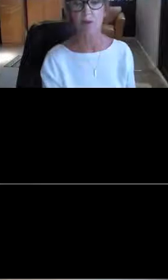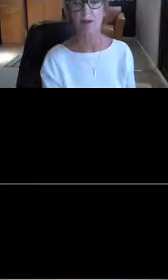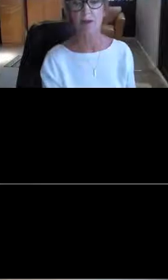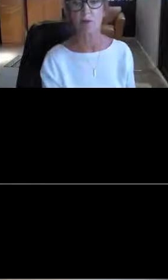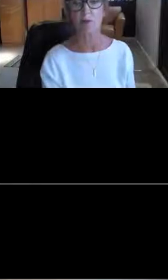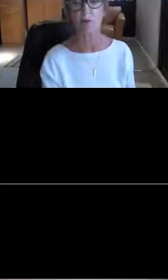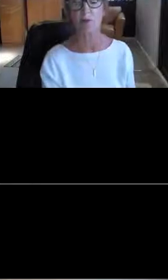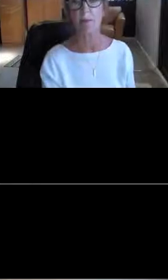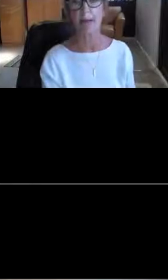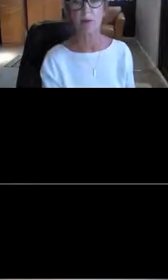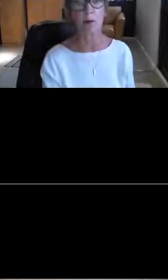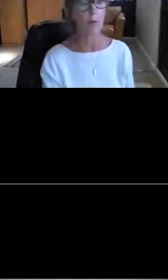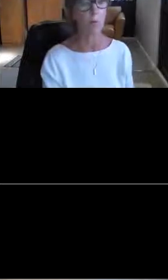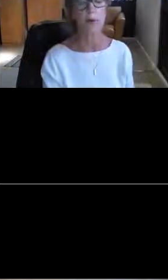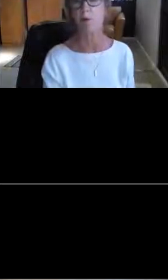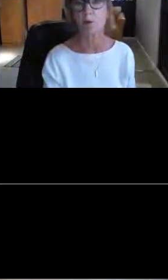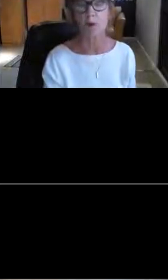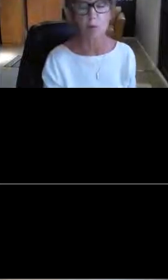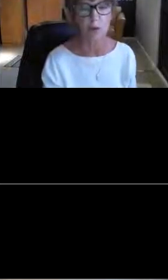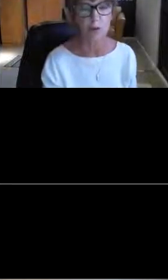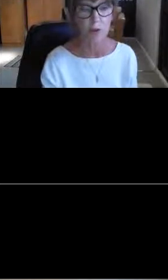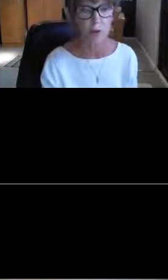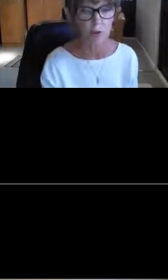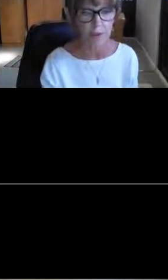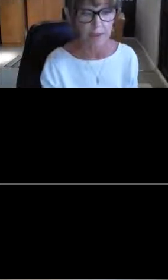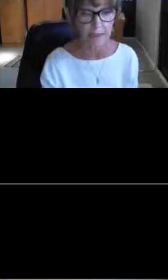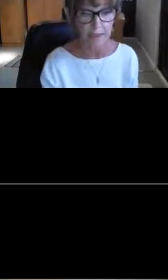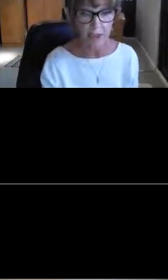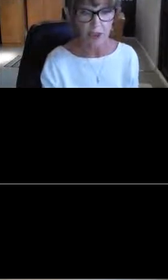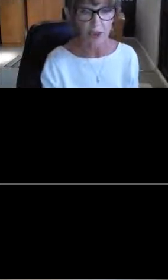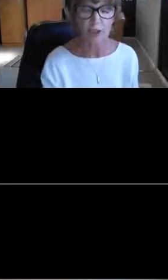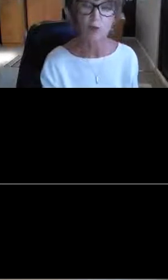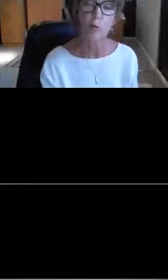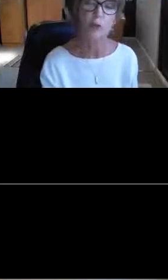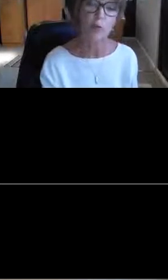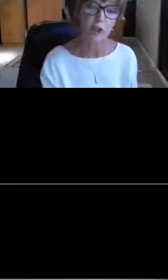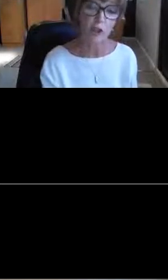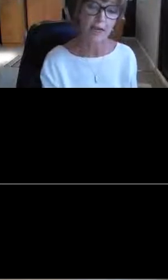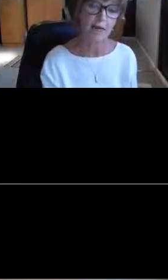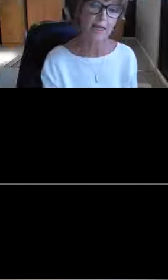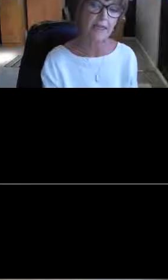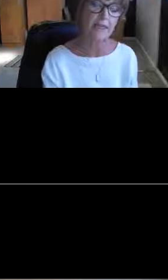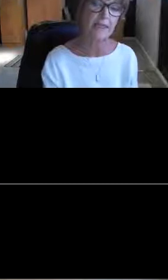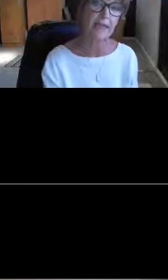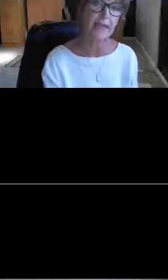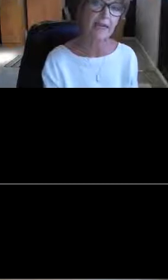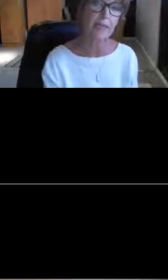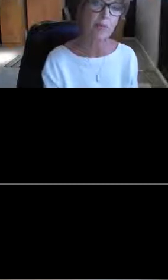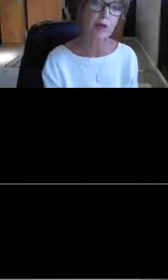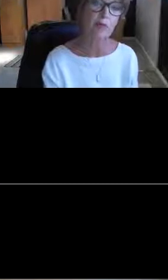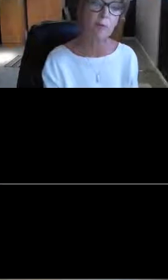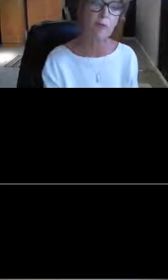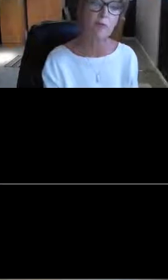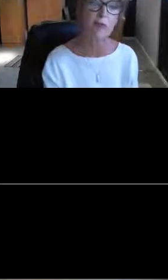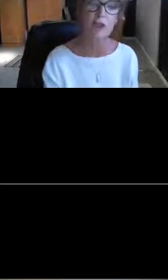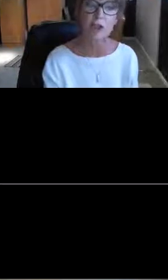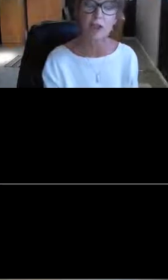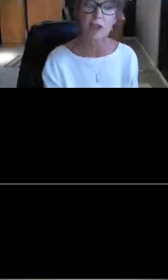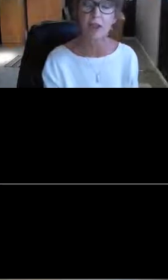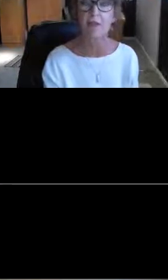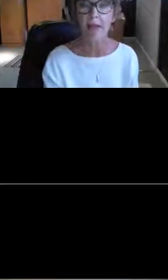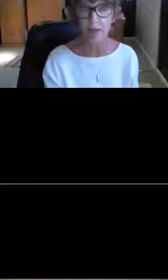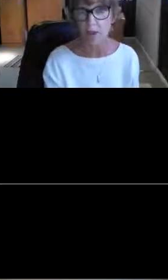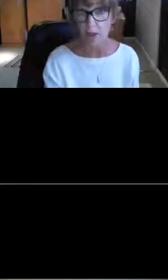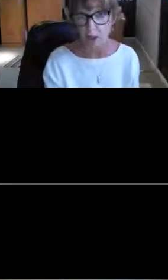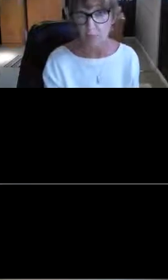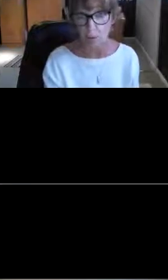today's webinar, your view may look like one of the three options on the screen. Just look for where the question area is indicated above by the red